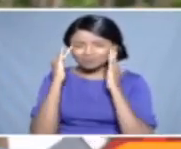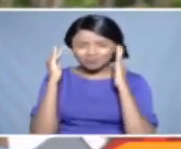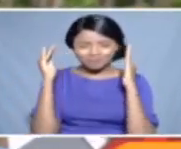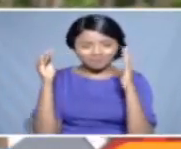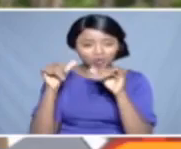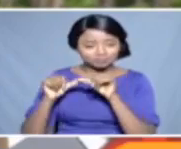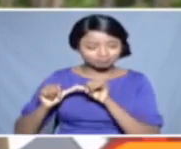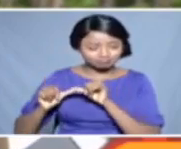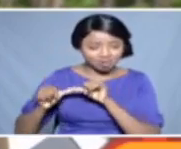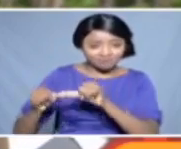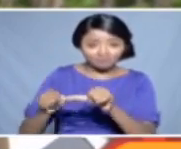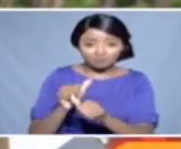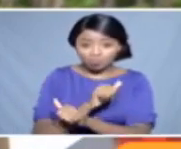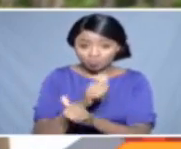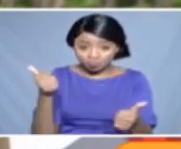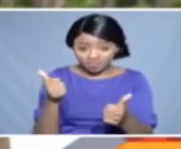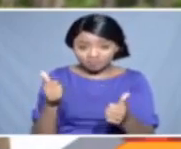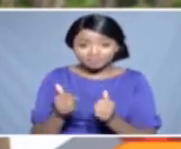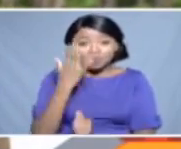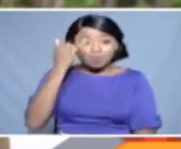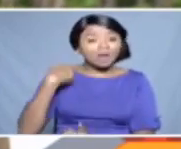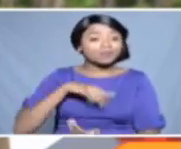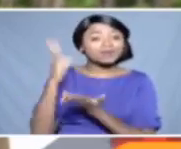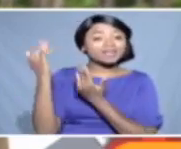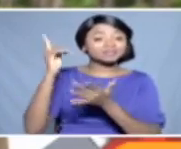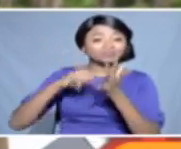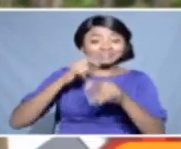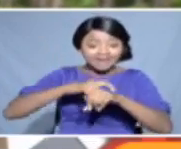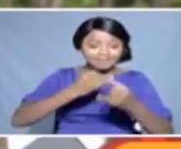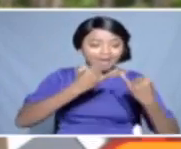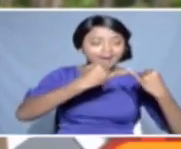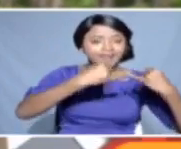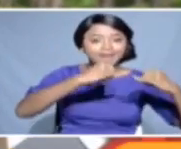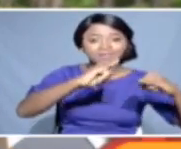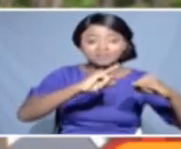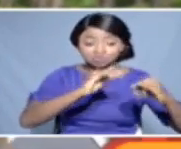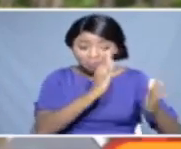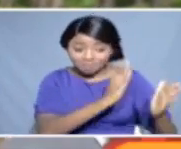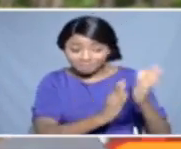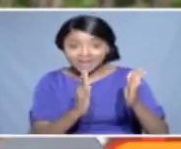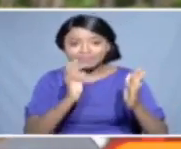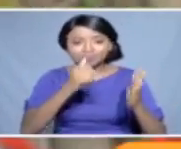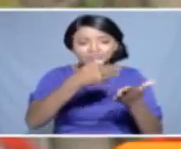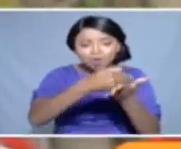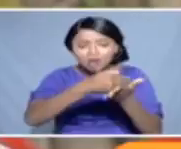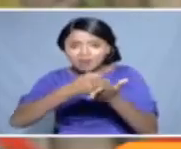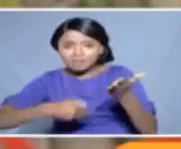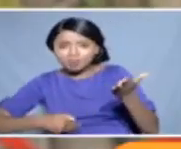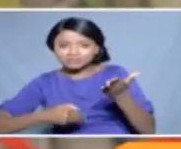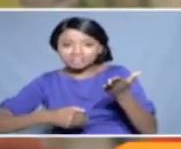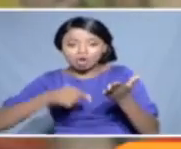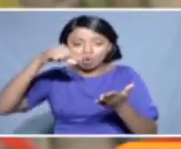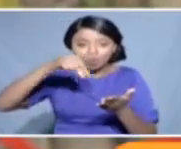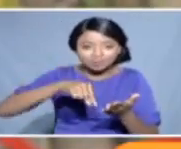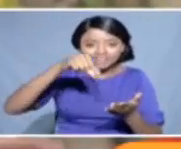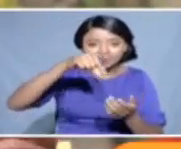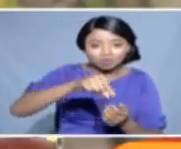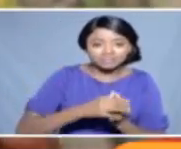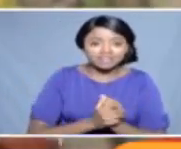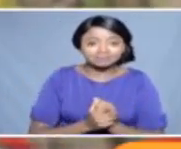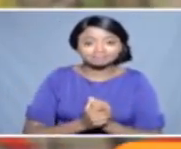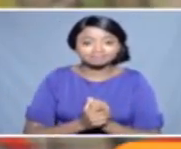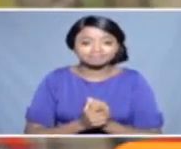to, because we expect that in the implementation plan that they'll be reporting quarterly. The bottom line is